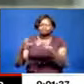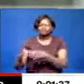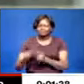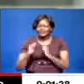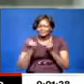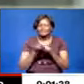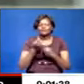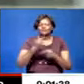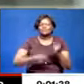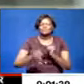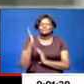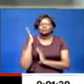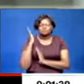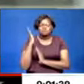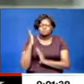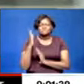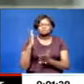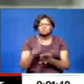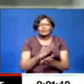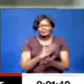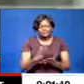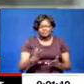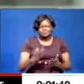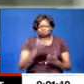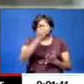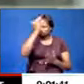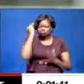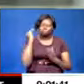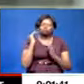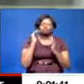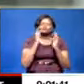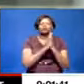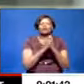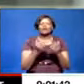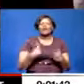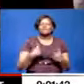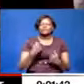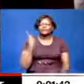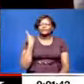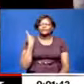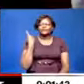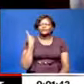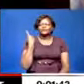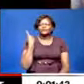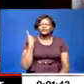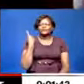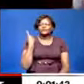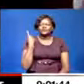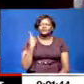the security sector. British Gatonya opens our coverage with that report.